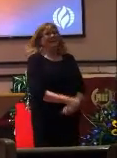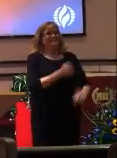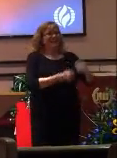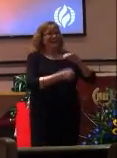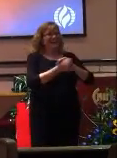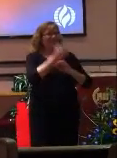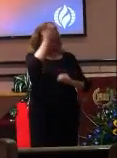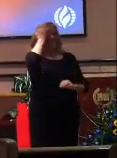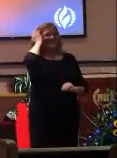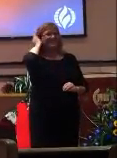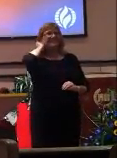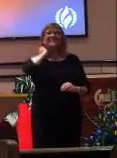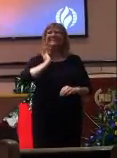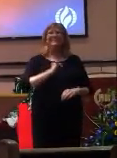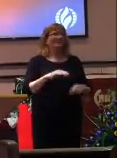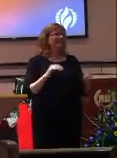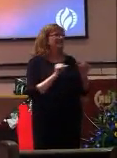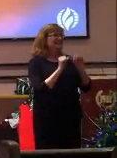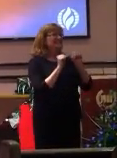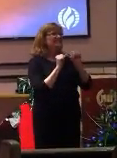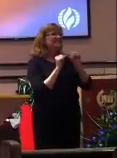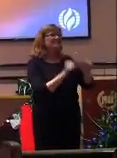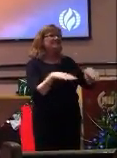It's all right, he's still young.